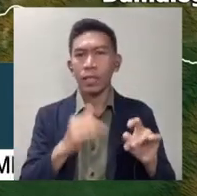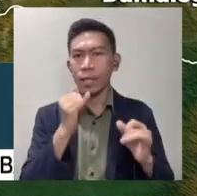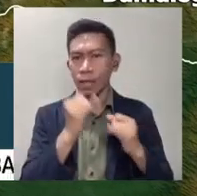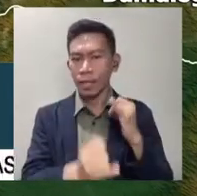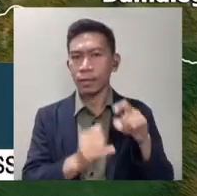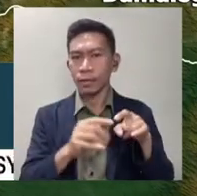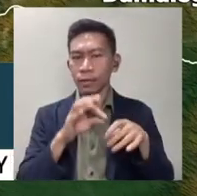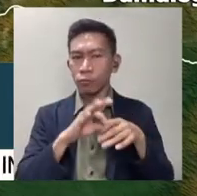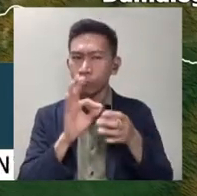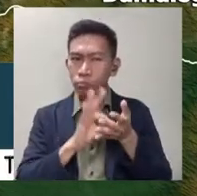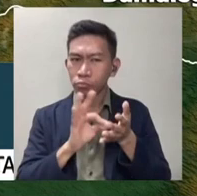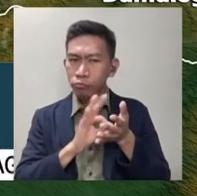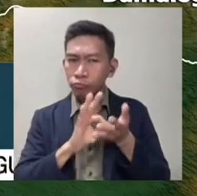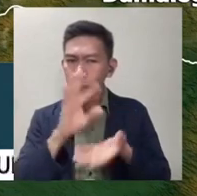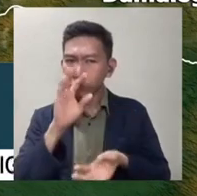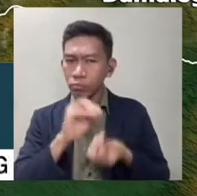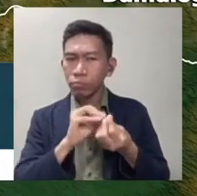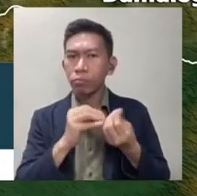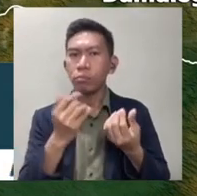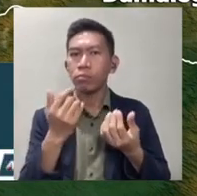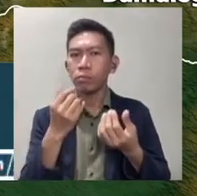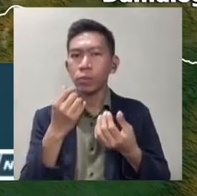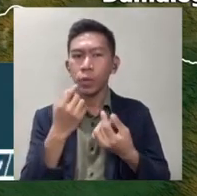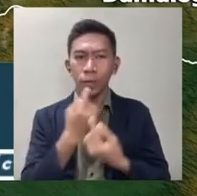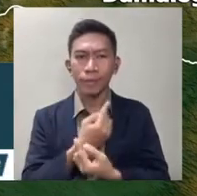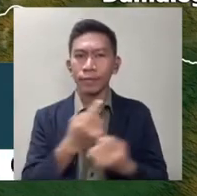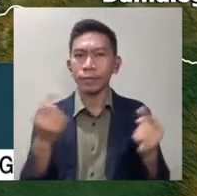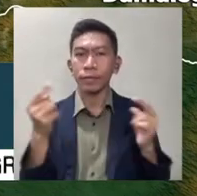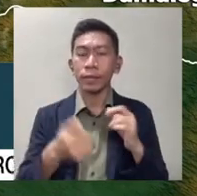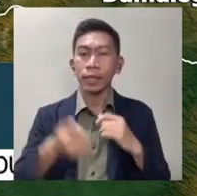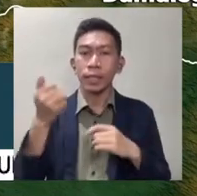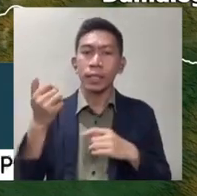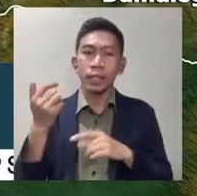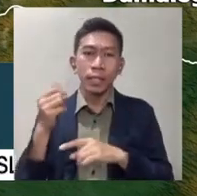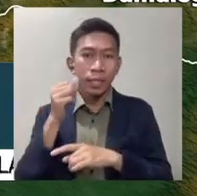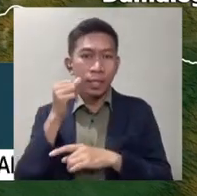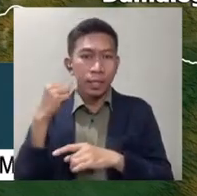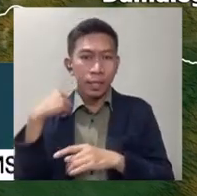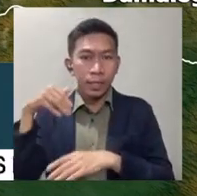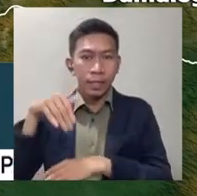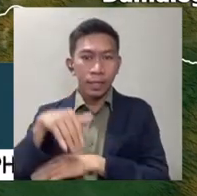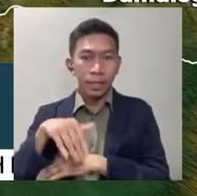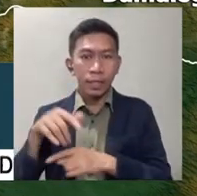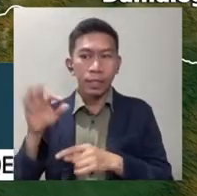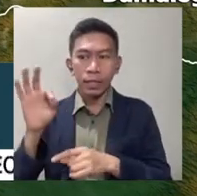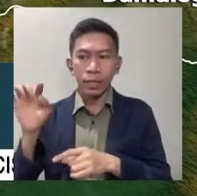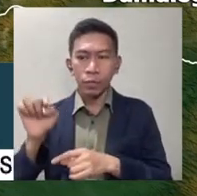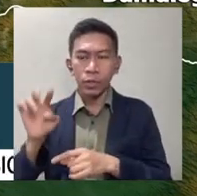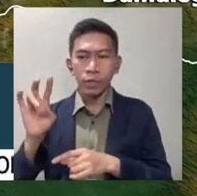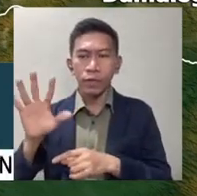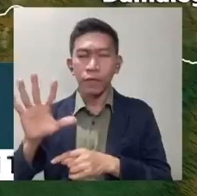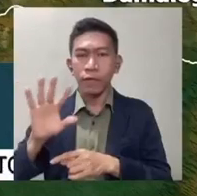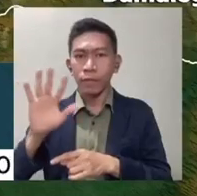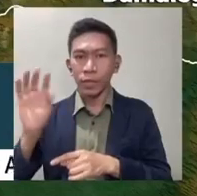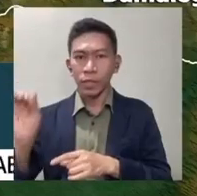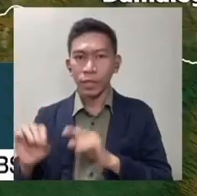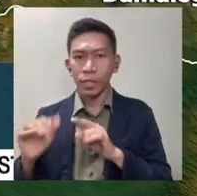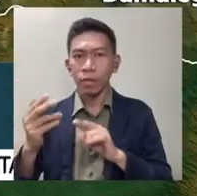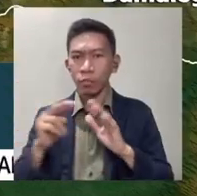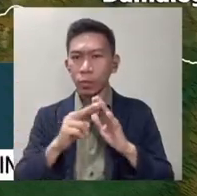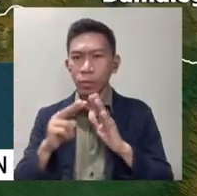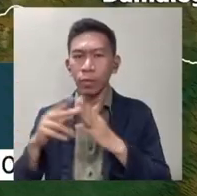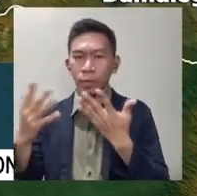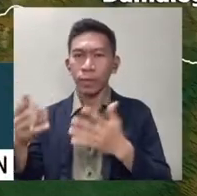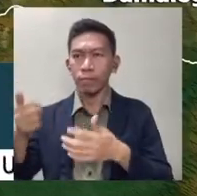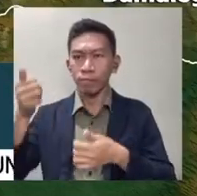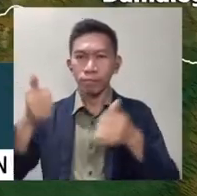total number of winners proclaimed. As of 9:57 last night, 99.75% of villages have proclaimed victors in